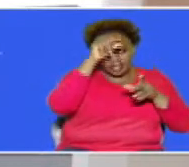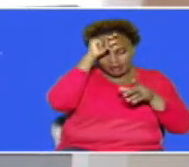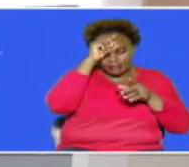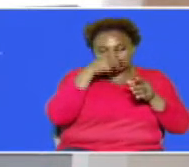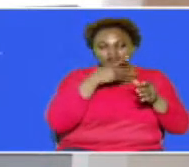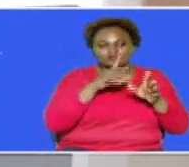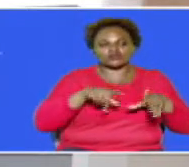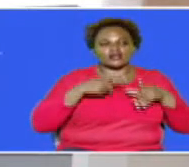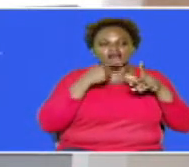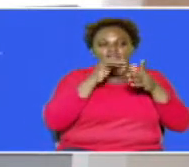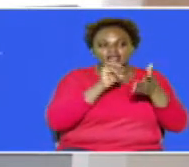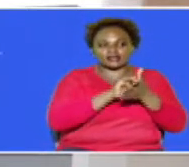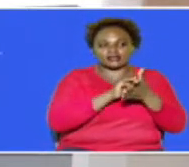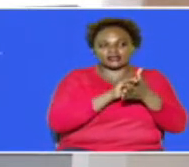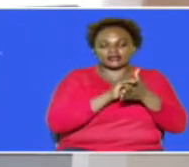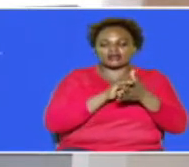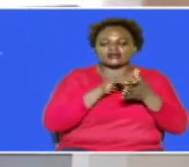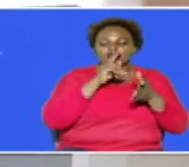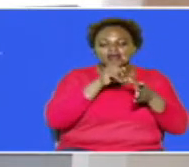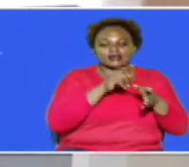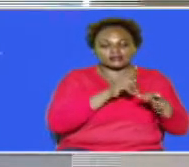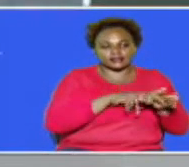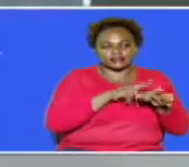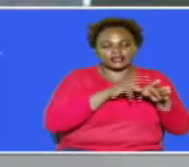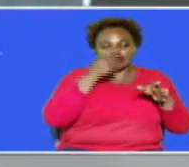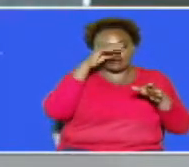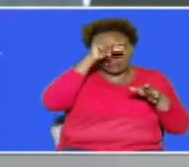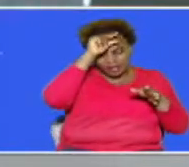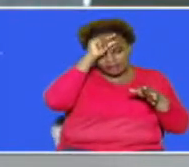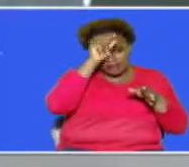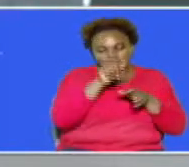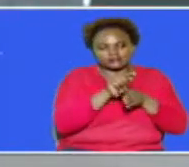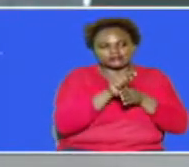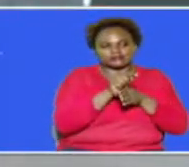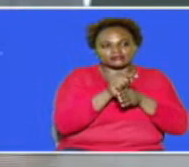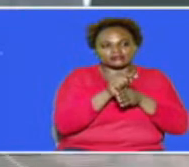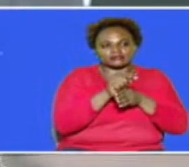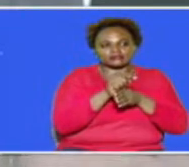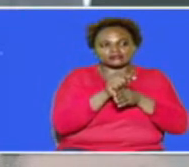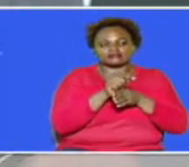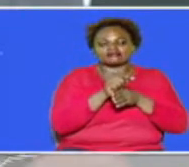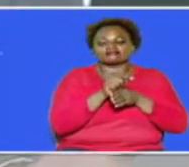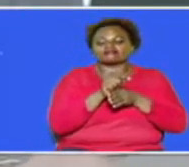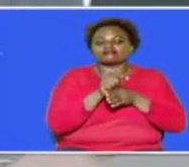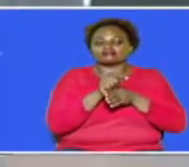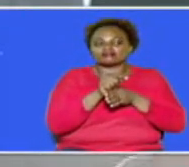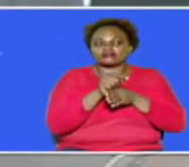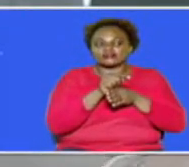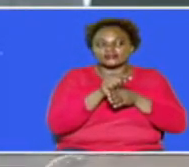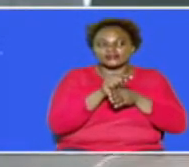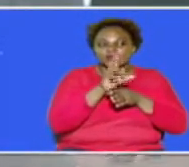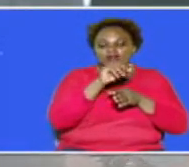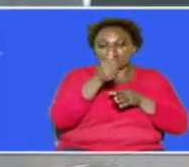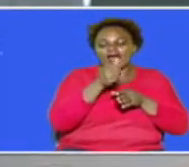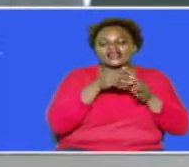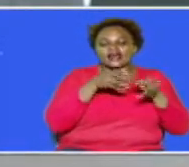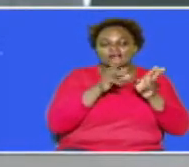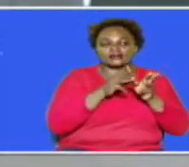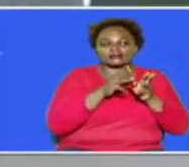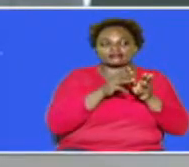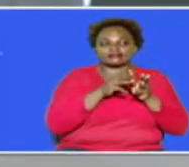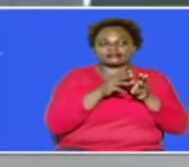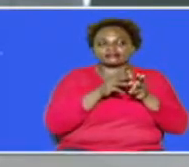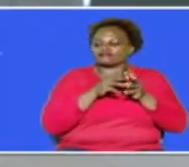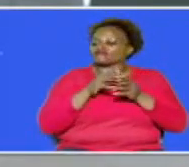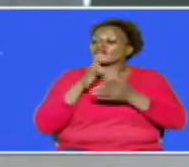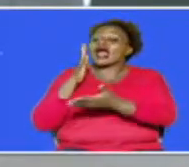to survive post your 10-year term as governor, that's all. No, what this is about, Governor. There's no other thing. No, it's